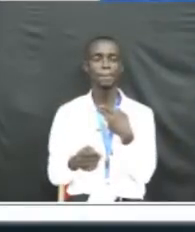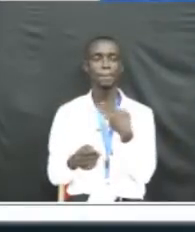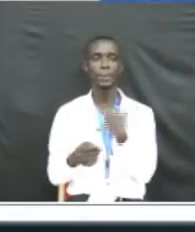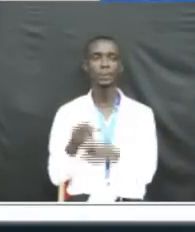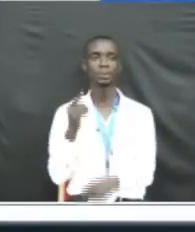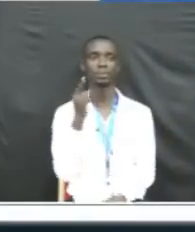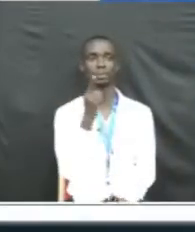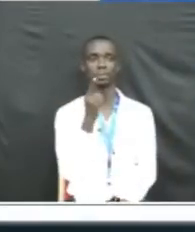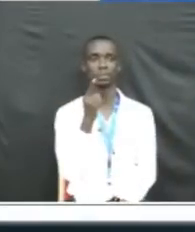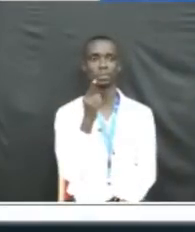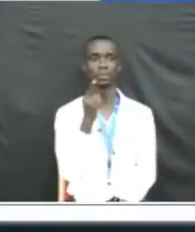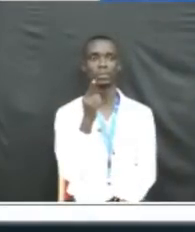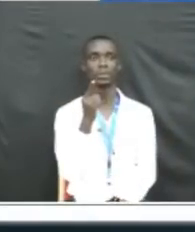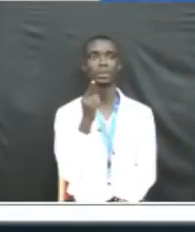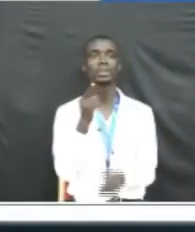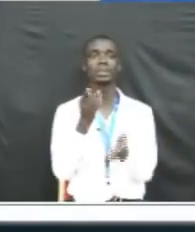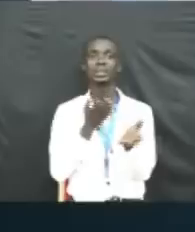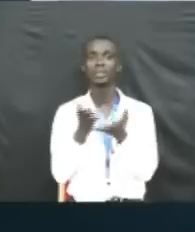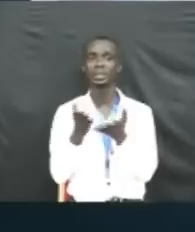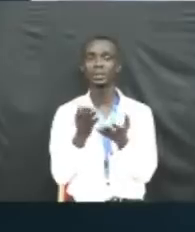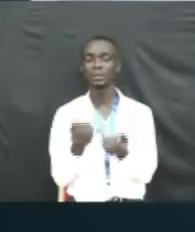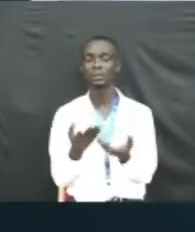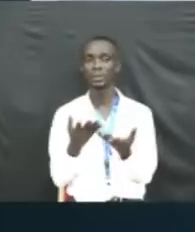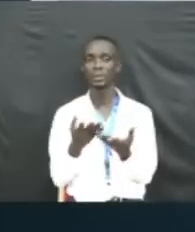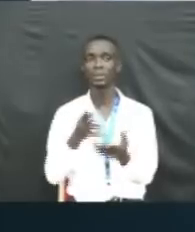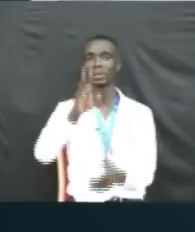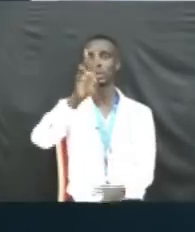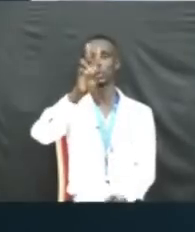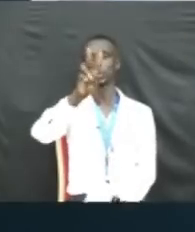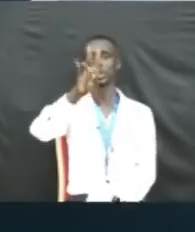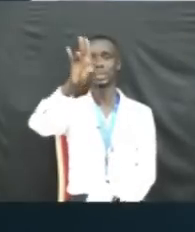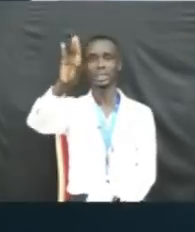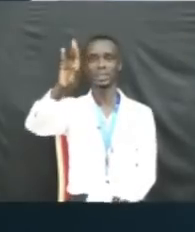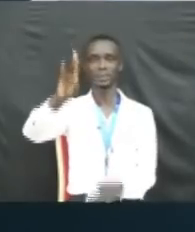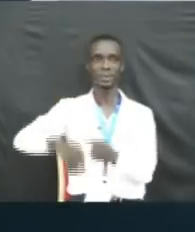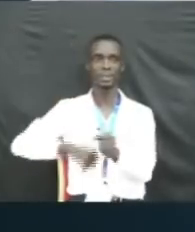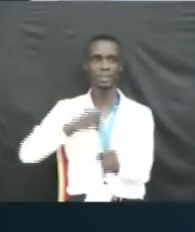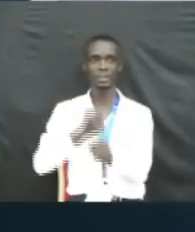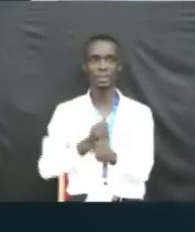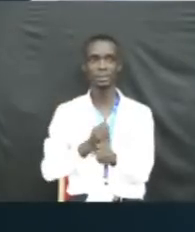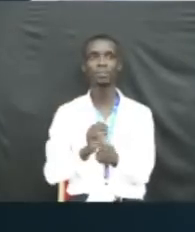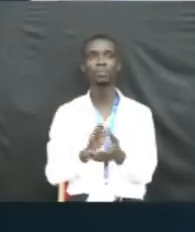Akun also served for 27 years.